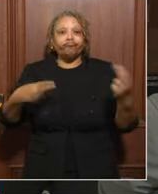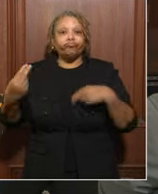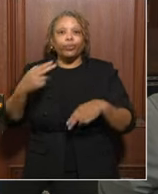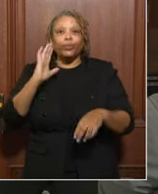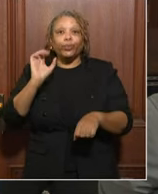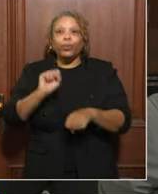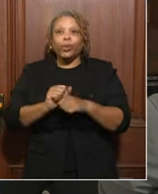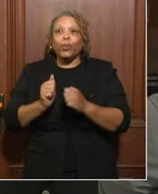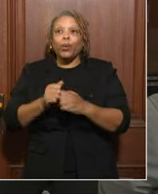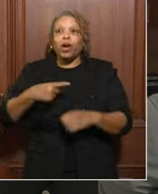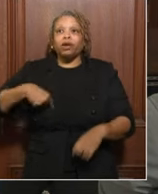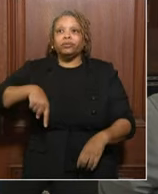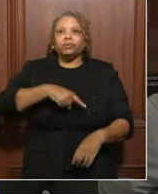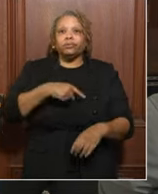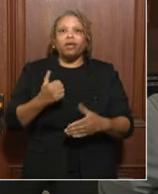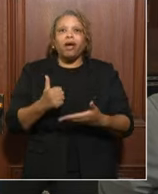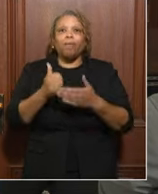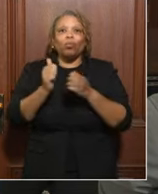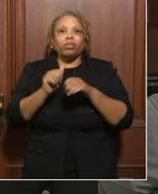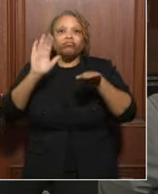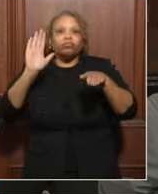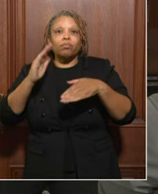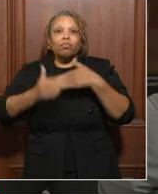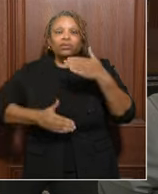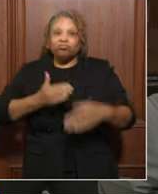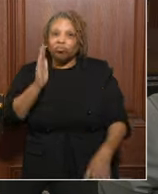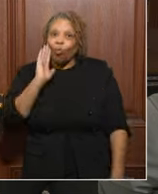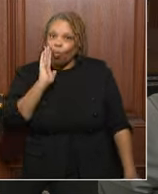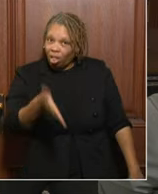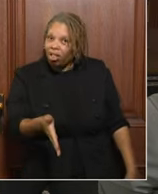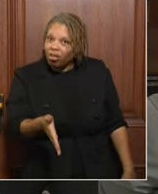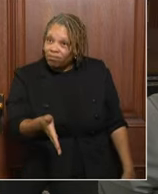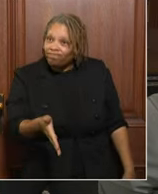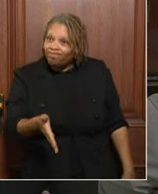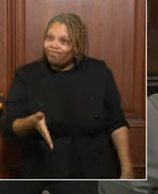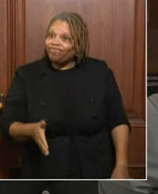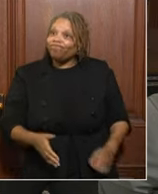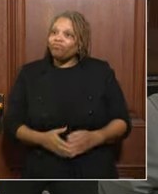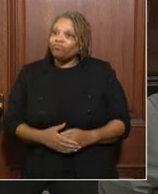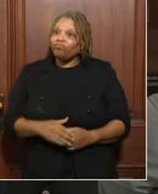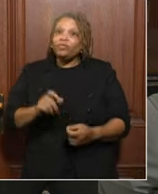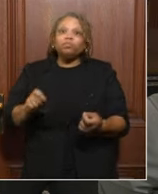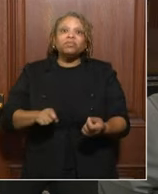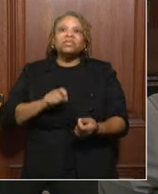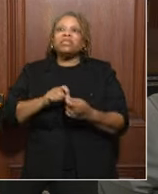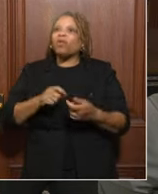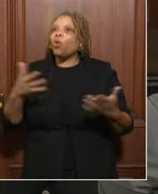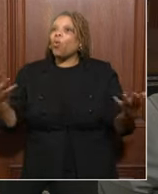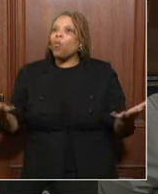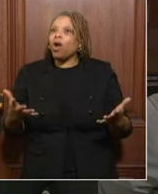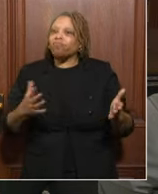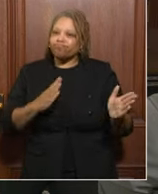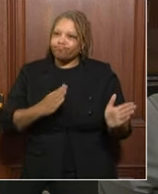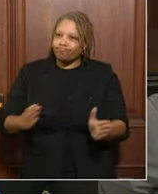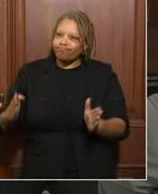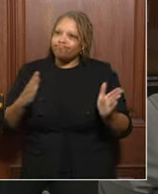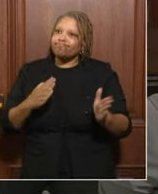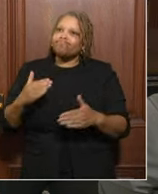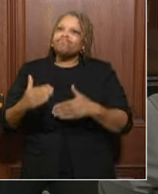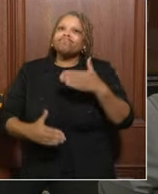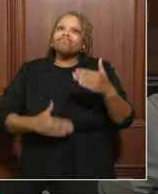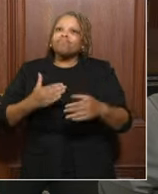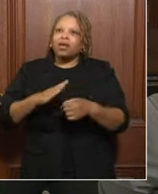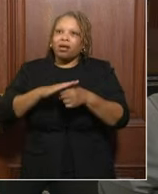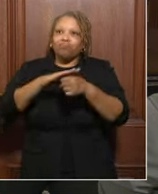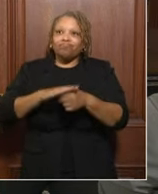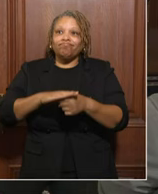D.C. When you speak specifically about the preparation process and any pressures, we work very, very closely, Mark,